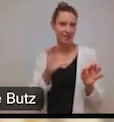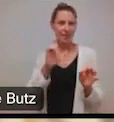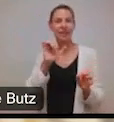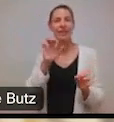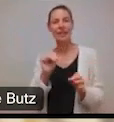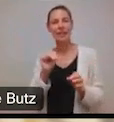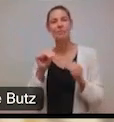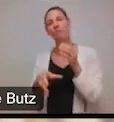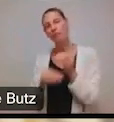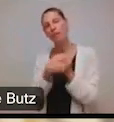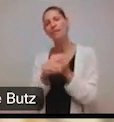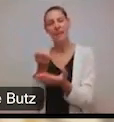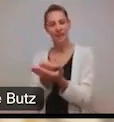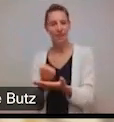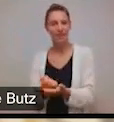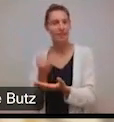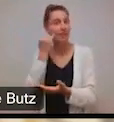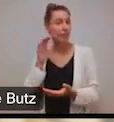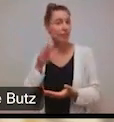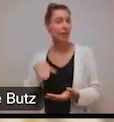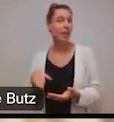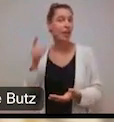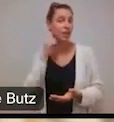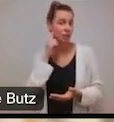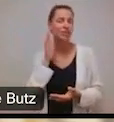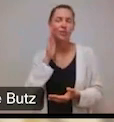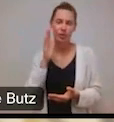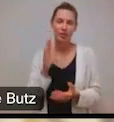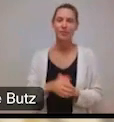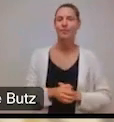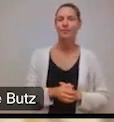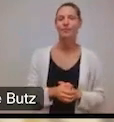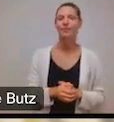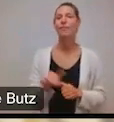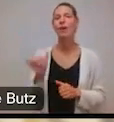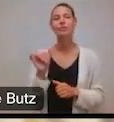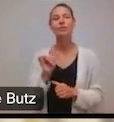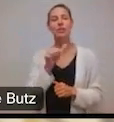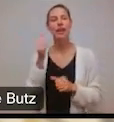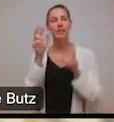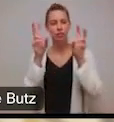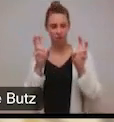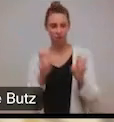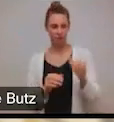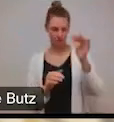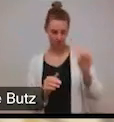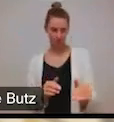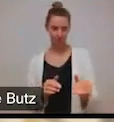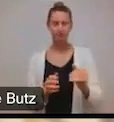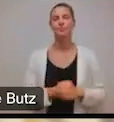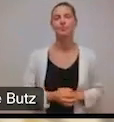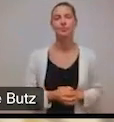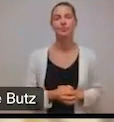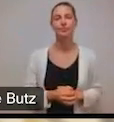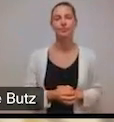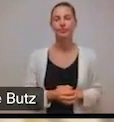will. So we'll cover that next week. And you can see the remainder of the topics listed on the table here.